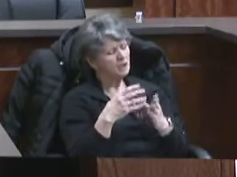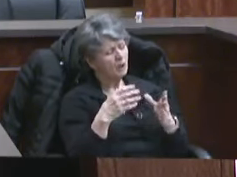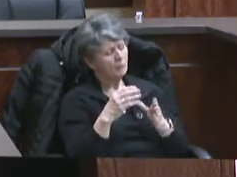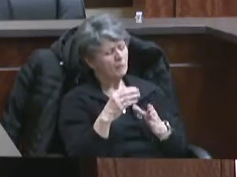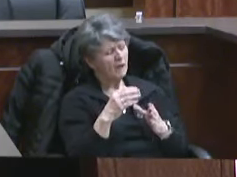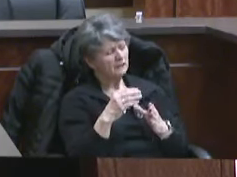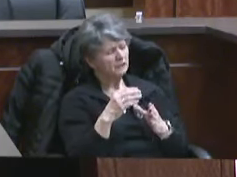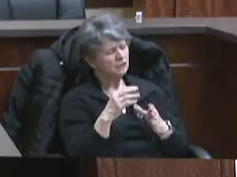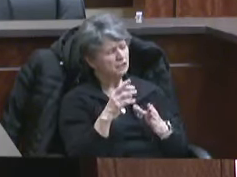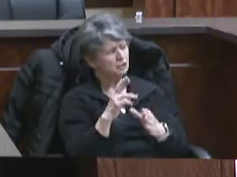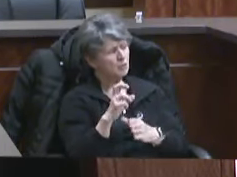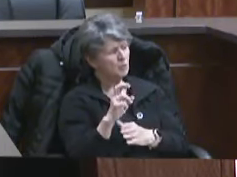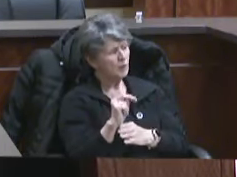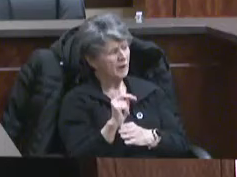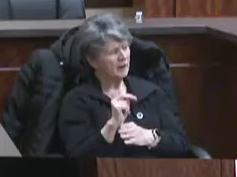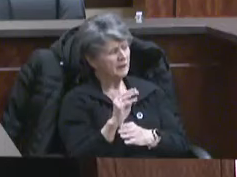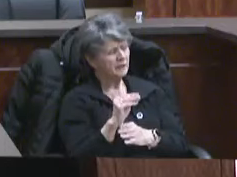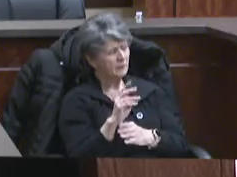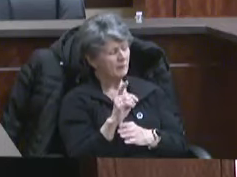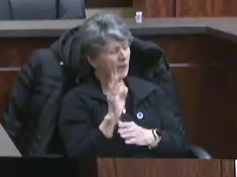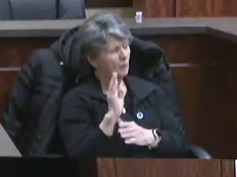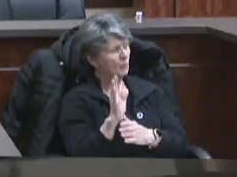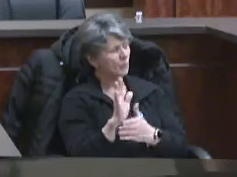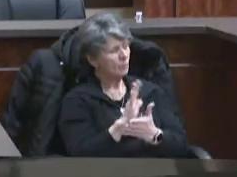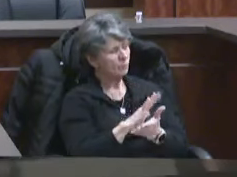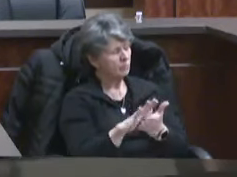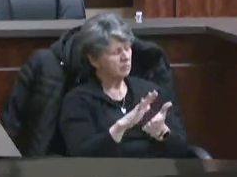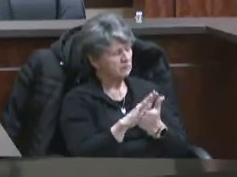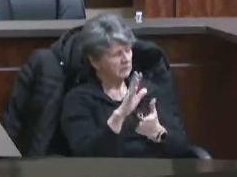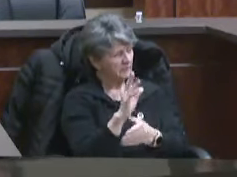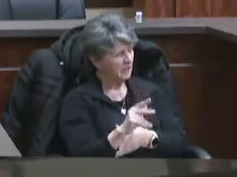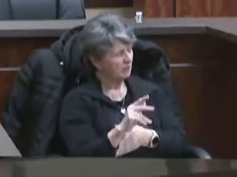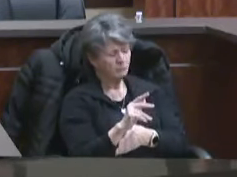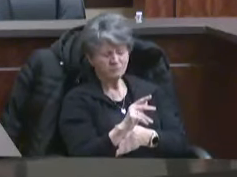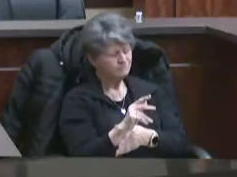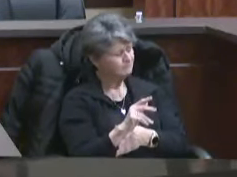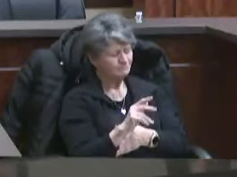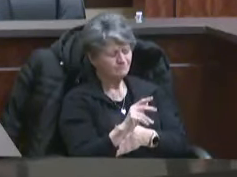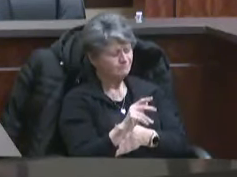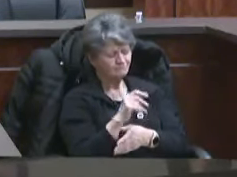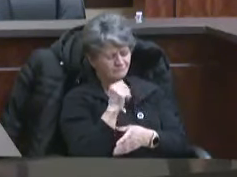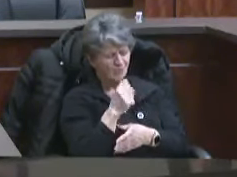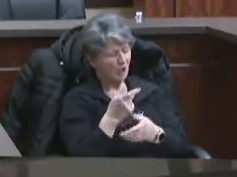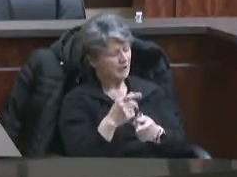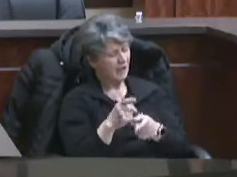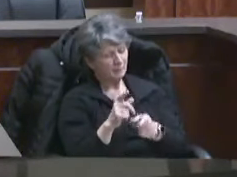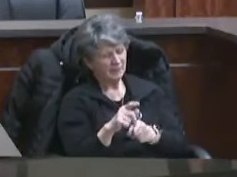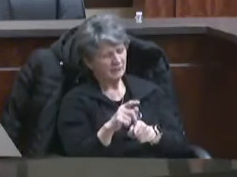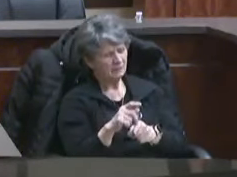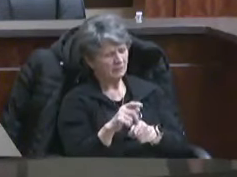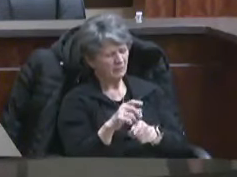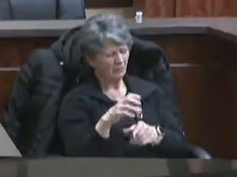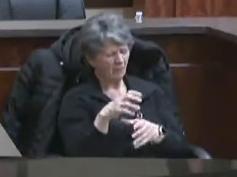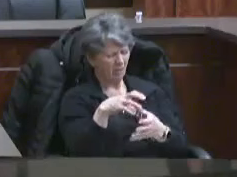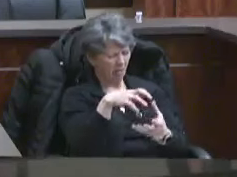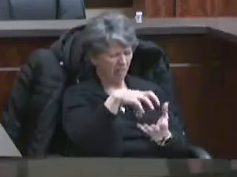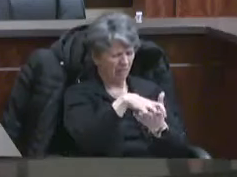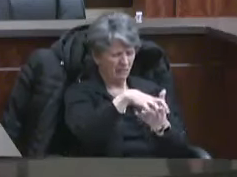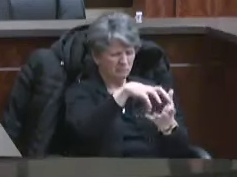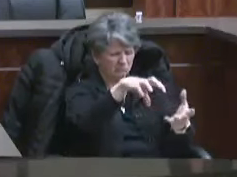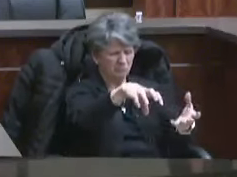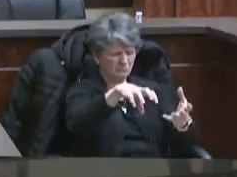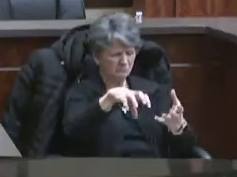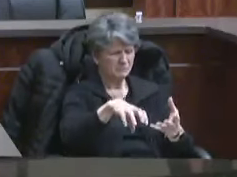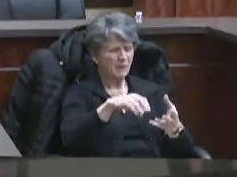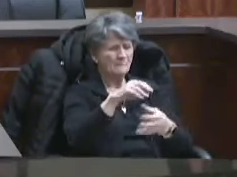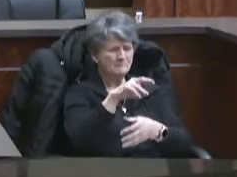It hasn't. And all along the sidewalk in Emancipation Park, there are clumps of mud and divots of mud. And all along